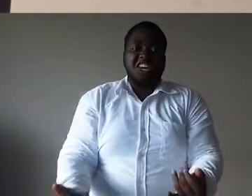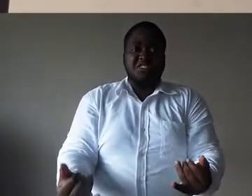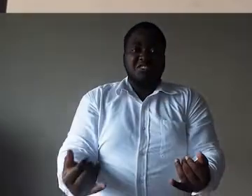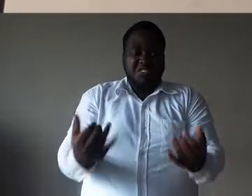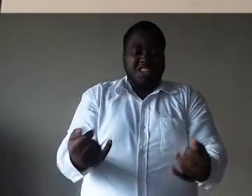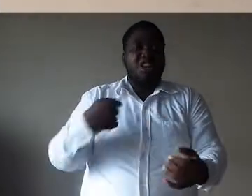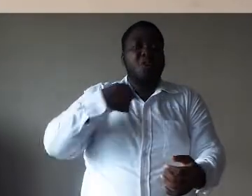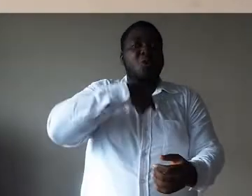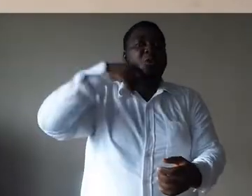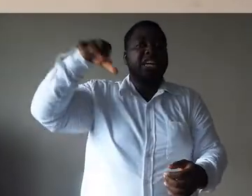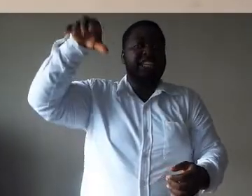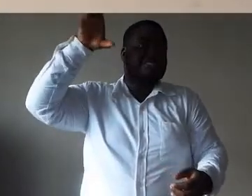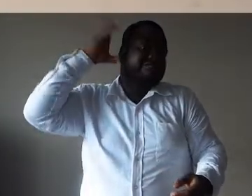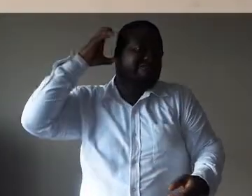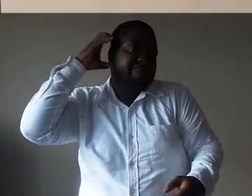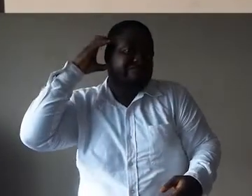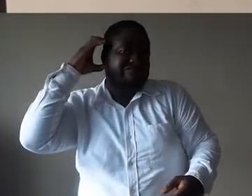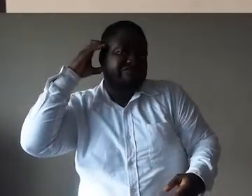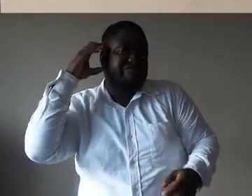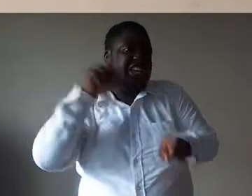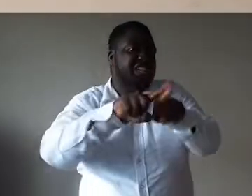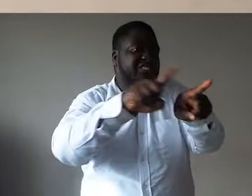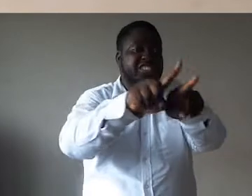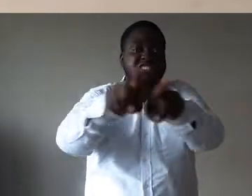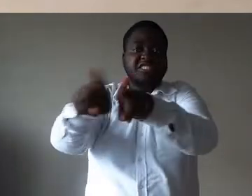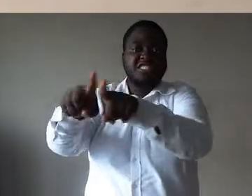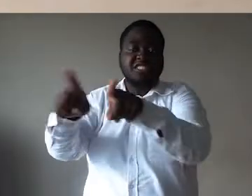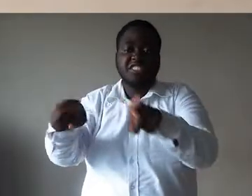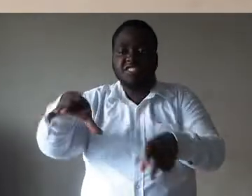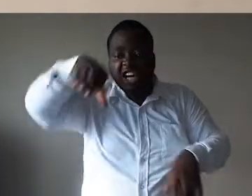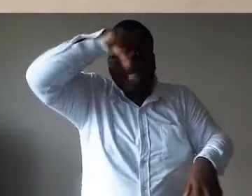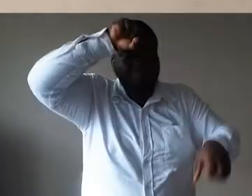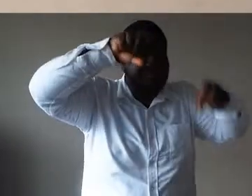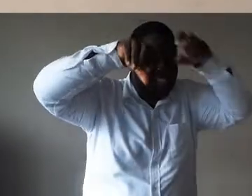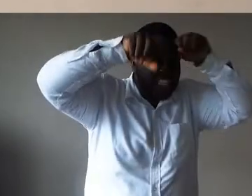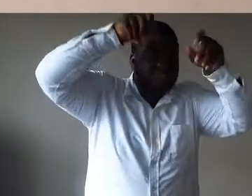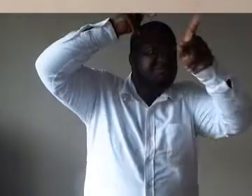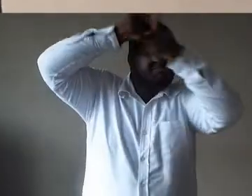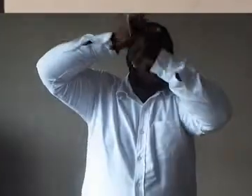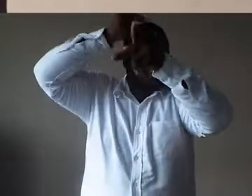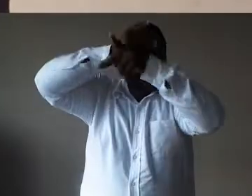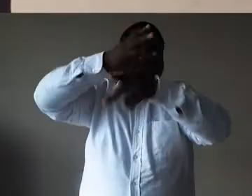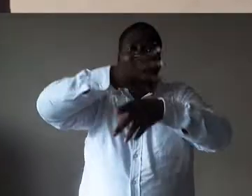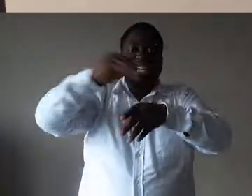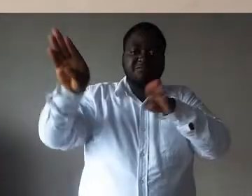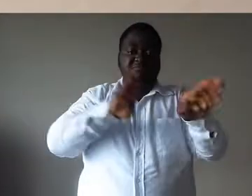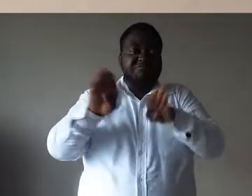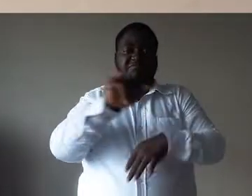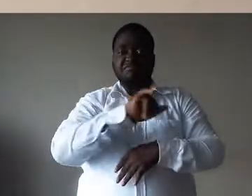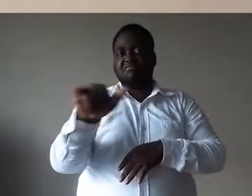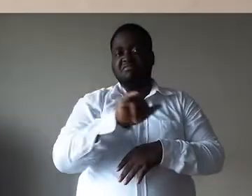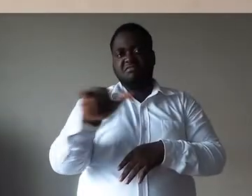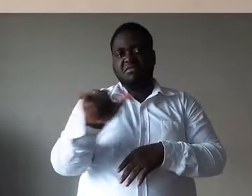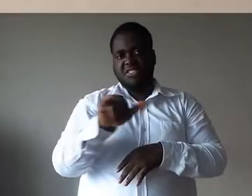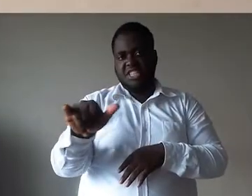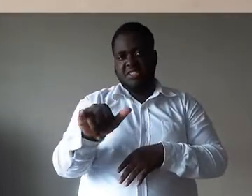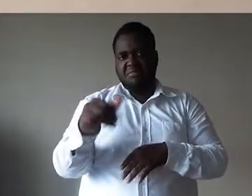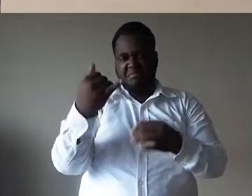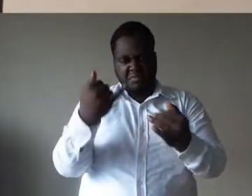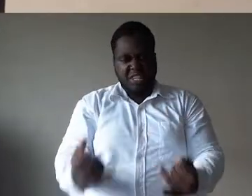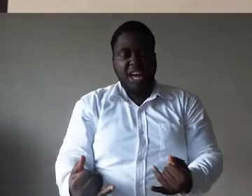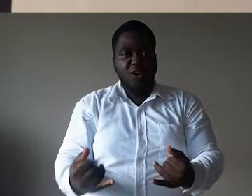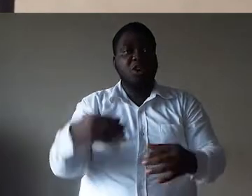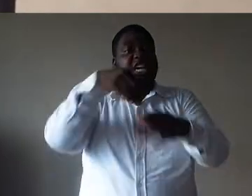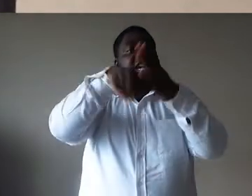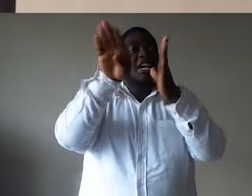say, and the things that we practice in our congregations go against the very words that God has said. And therefore, this wonderful declaration